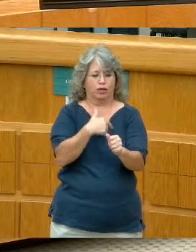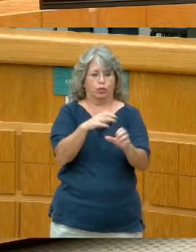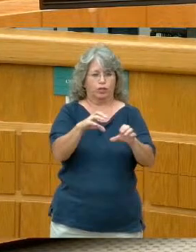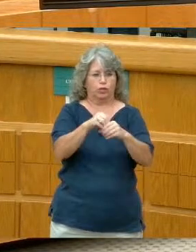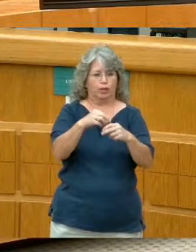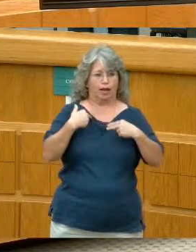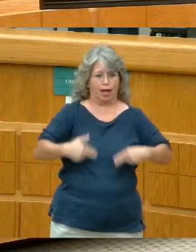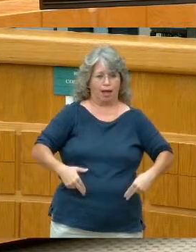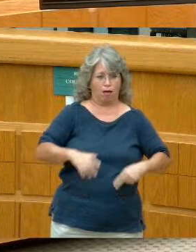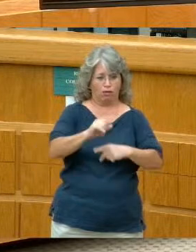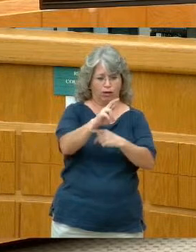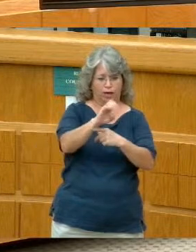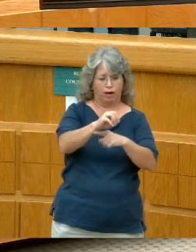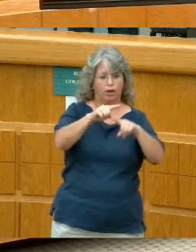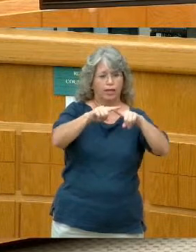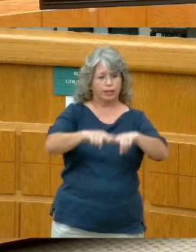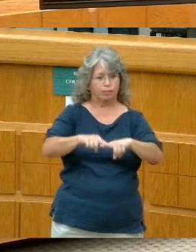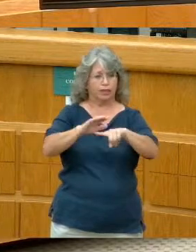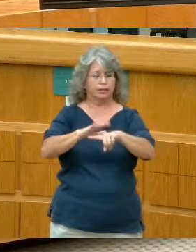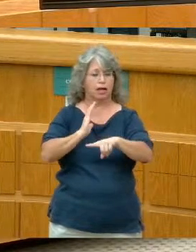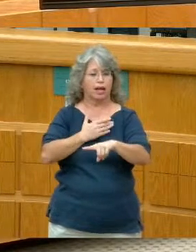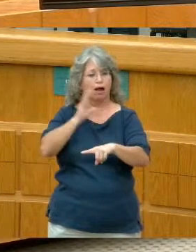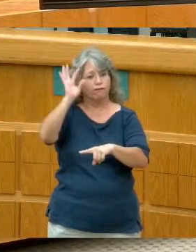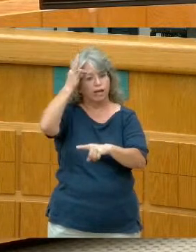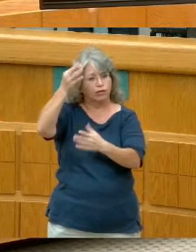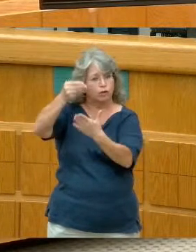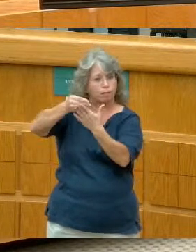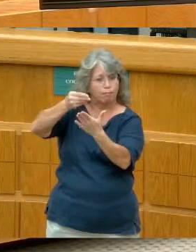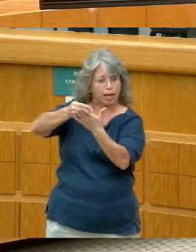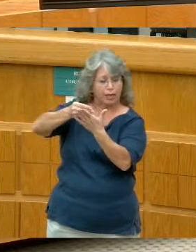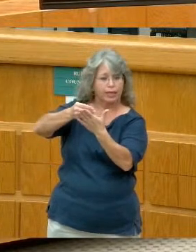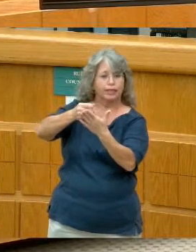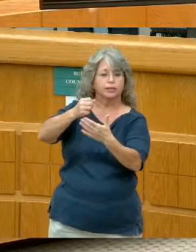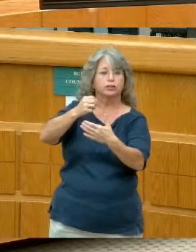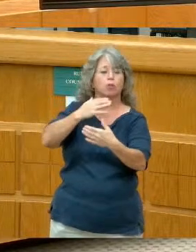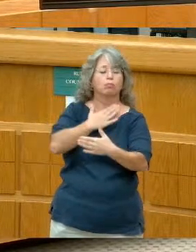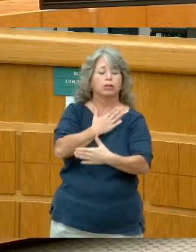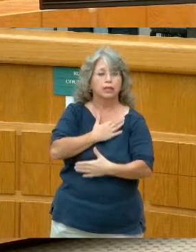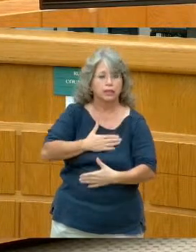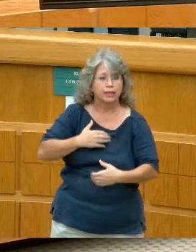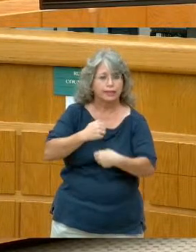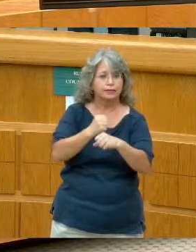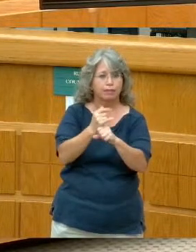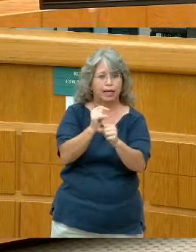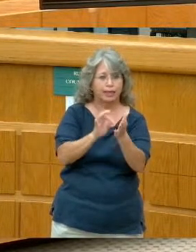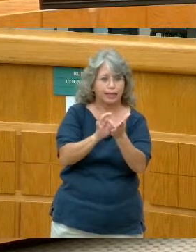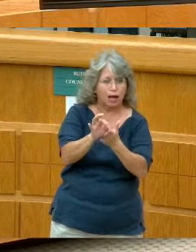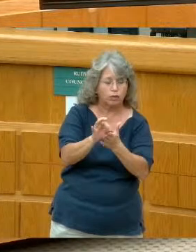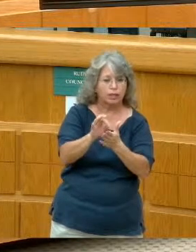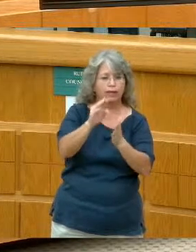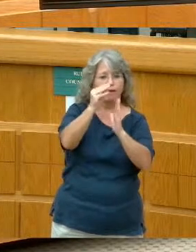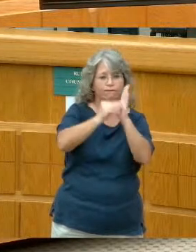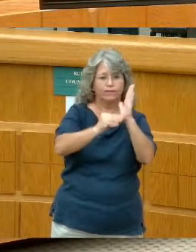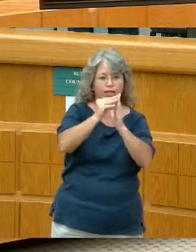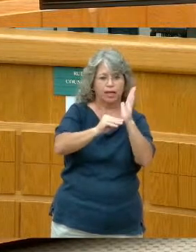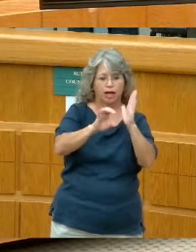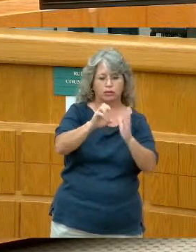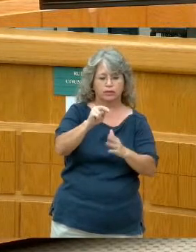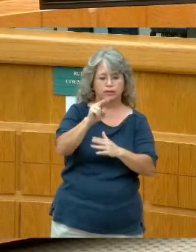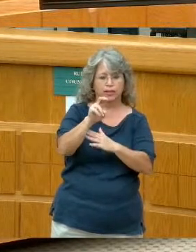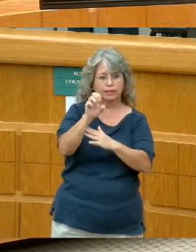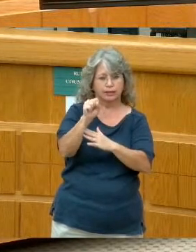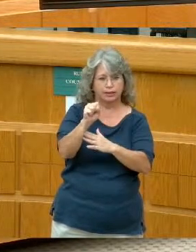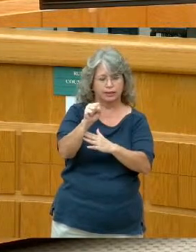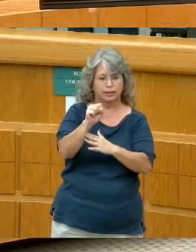do in healthcare depends on our federal dollars coming to us. So please make it count. Fill out the census